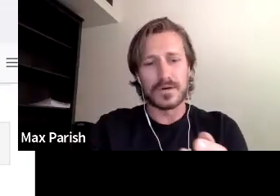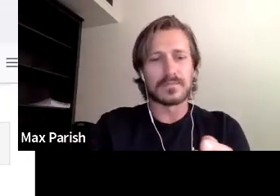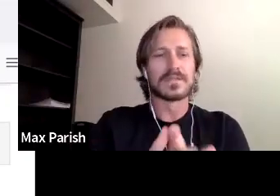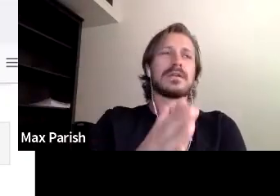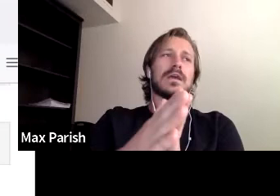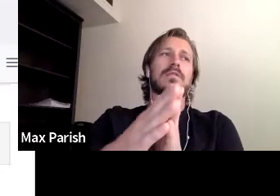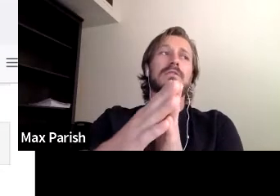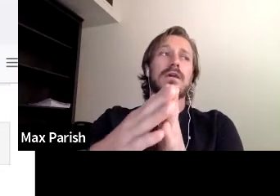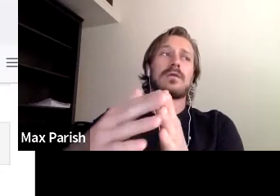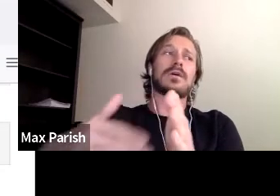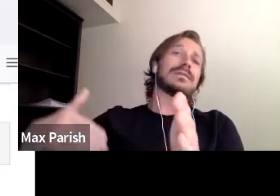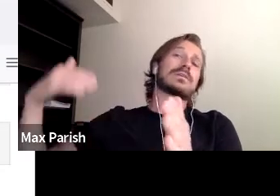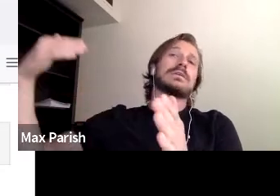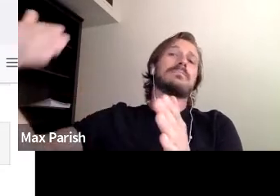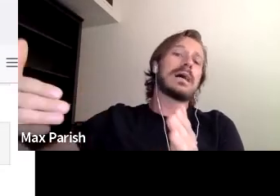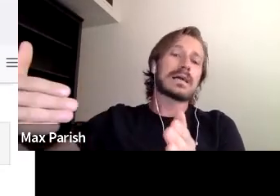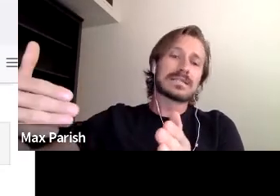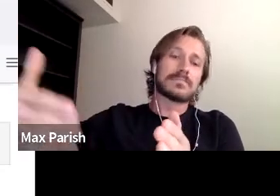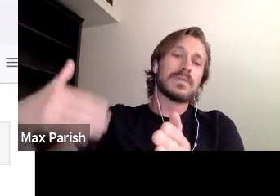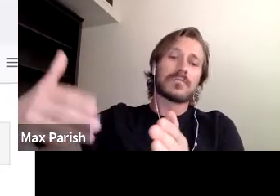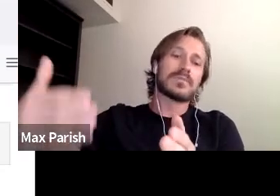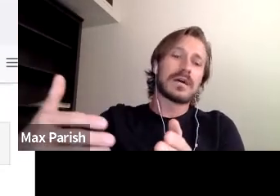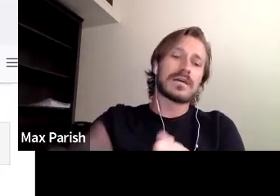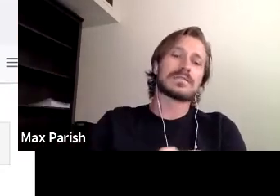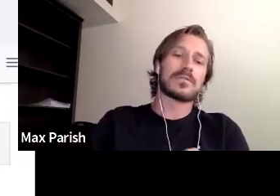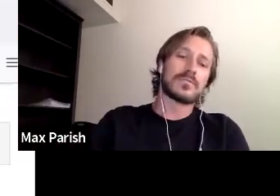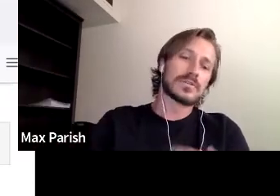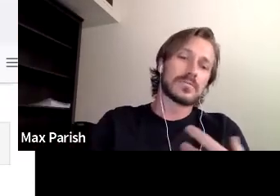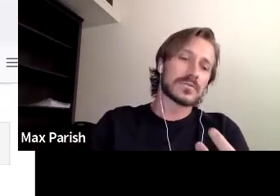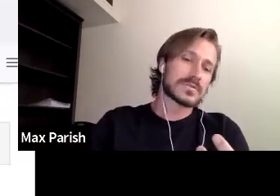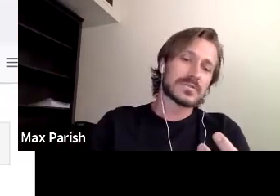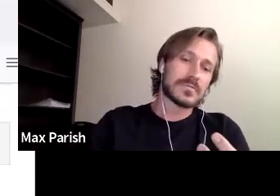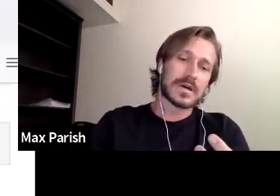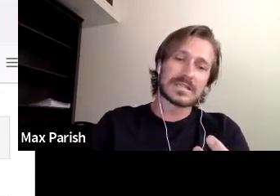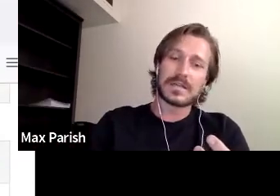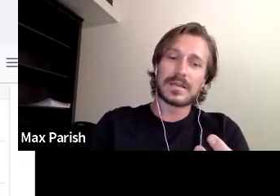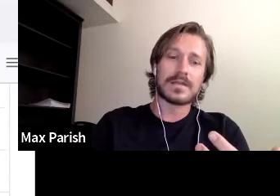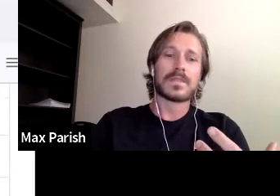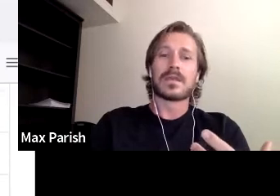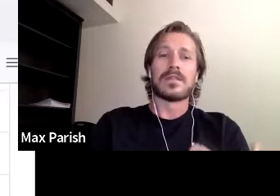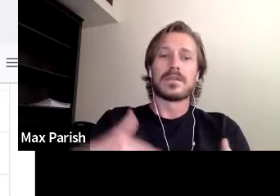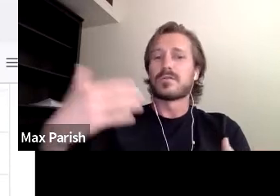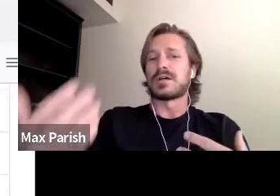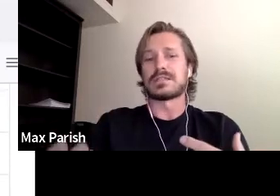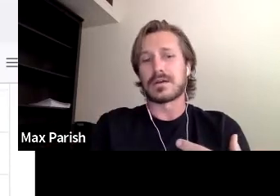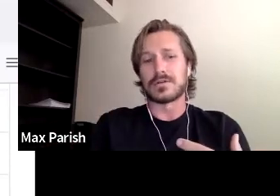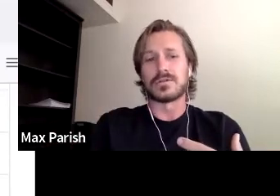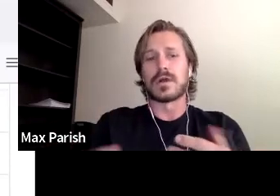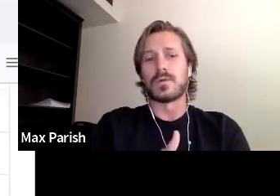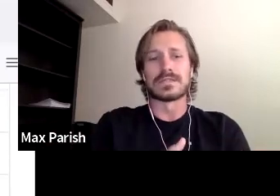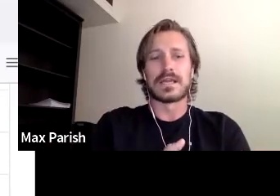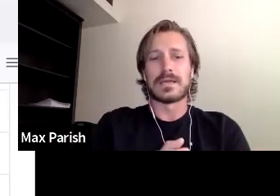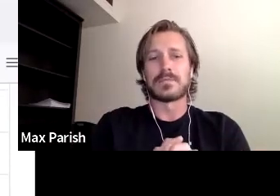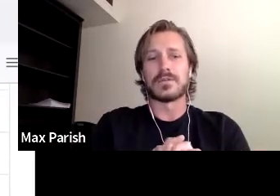to the prompt. And then I want them to come back and submit replies. So the original post is due by Sunday, and then the replies are due